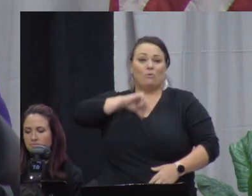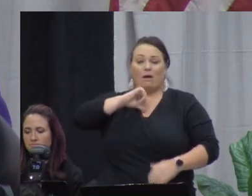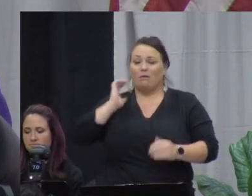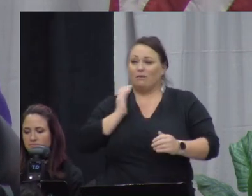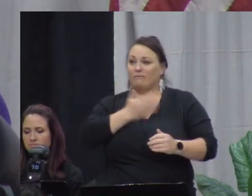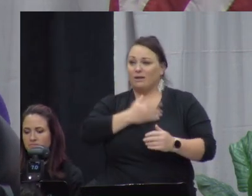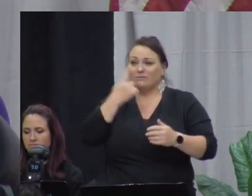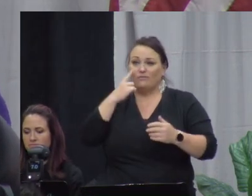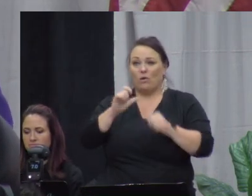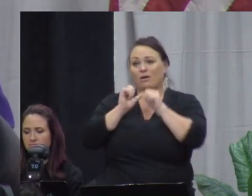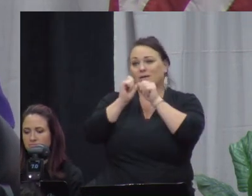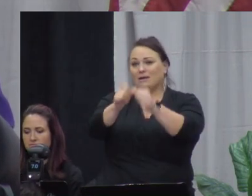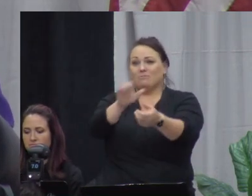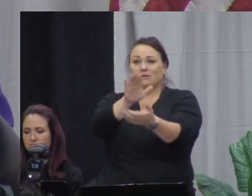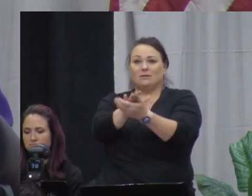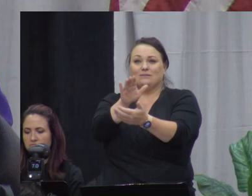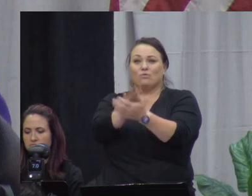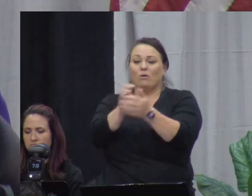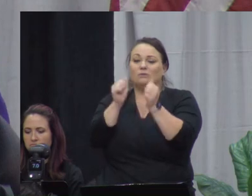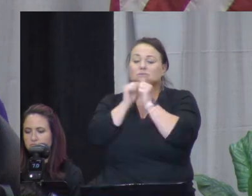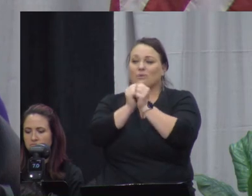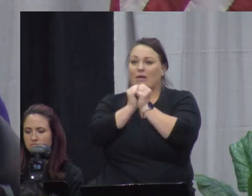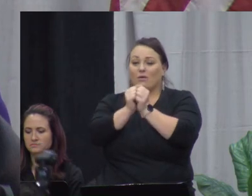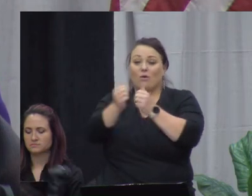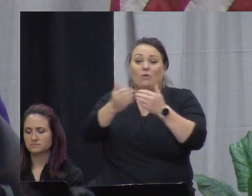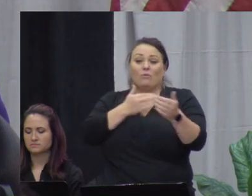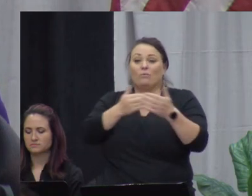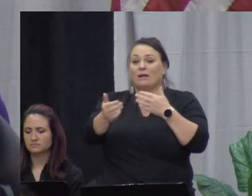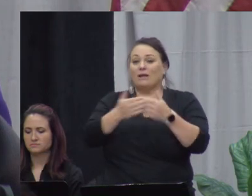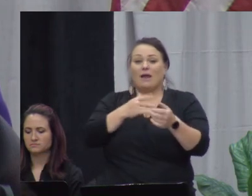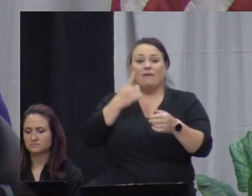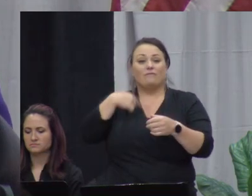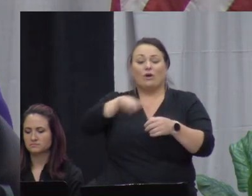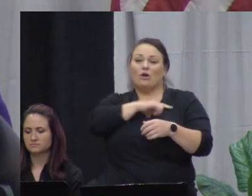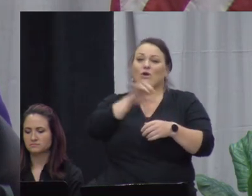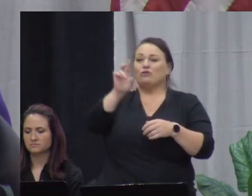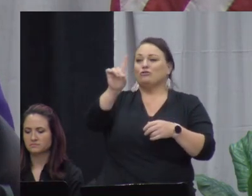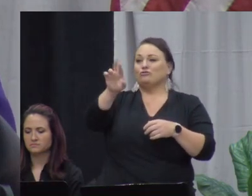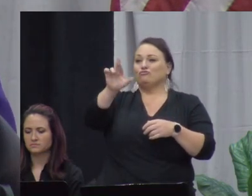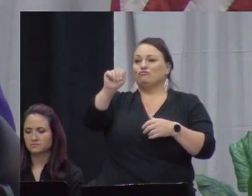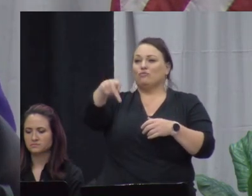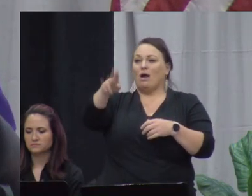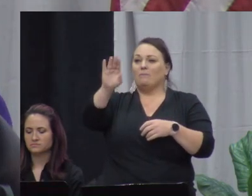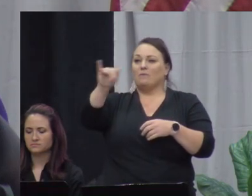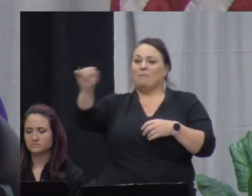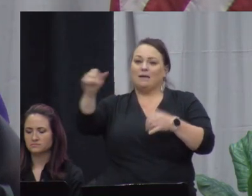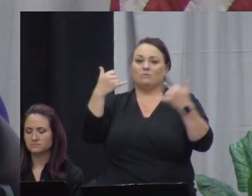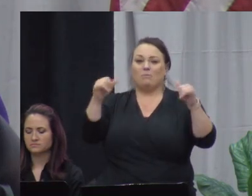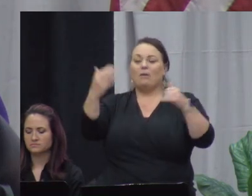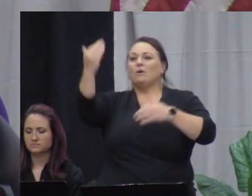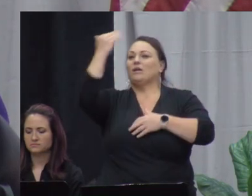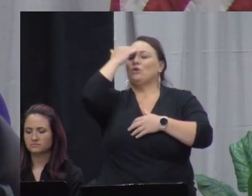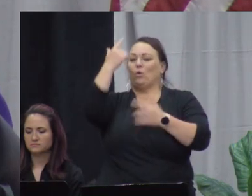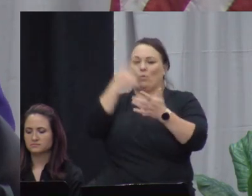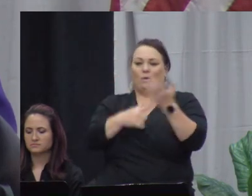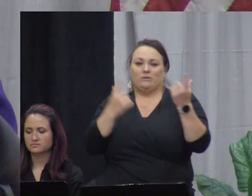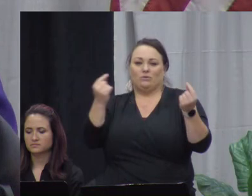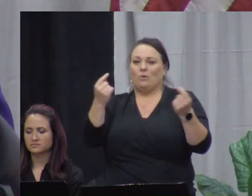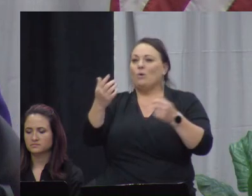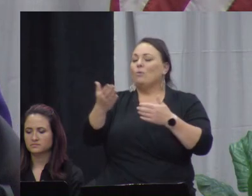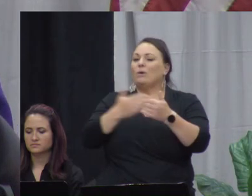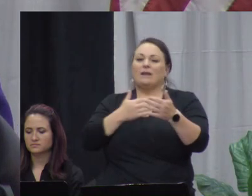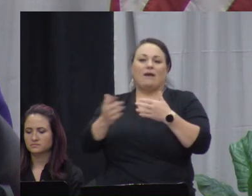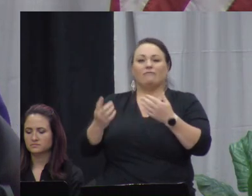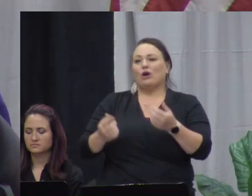for keeping the school together. Whenever Drop the Bass would play, we knew exactly what to do. Whenever Spirit